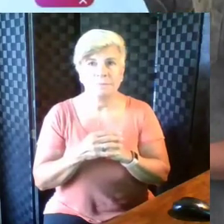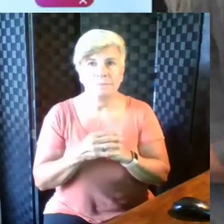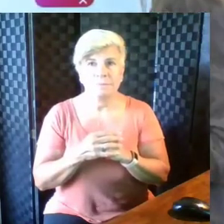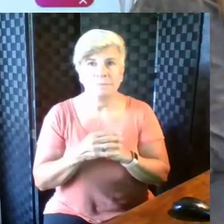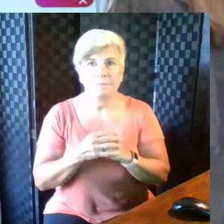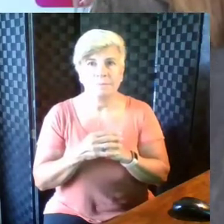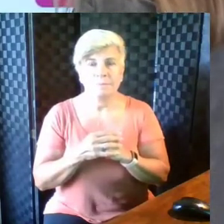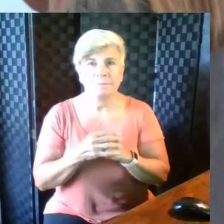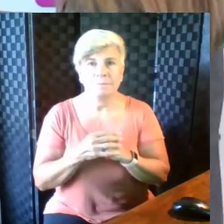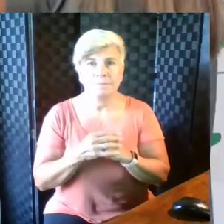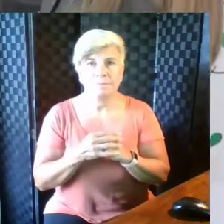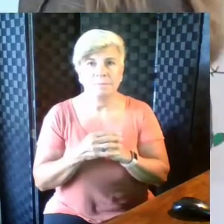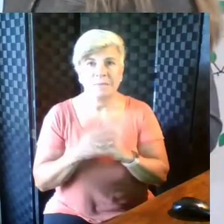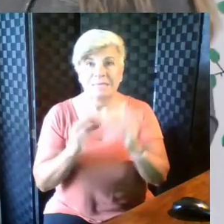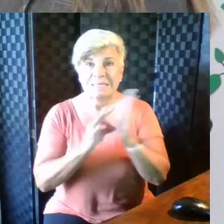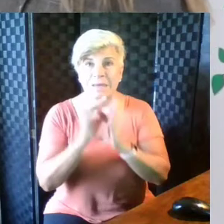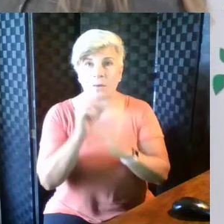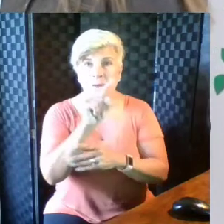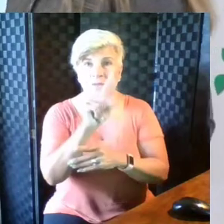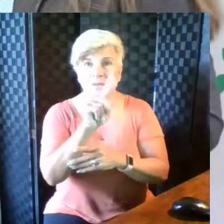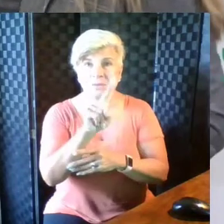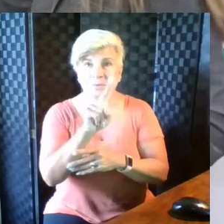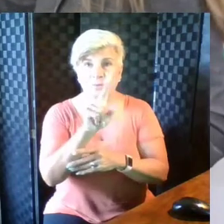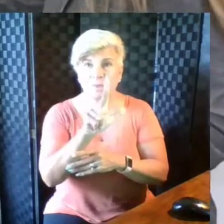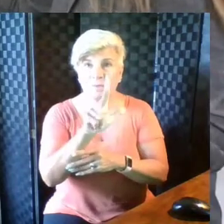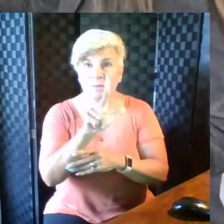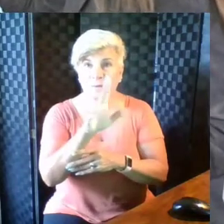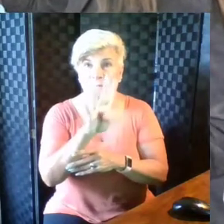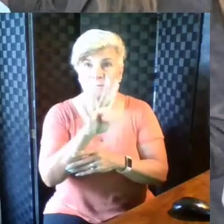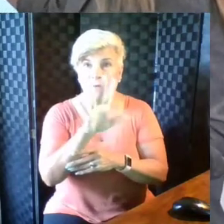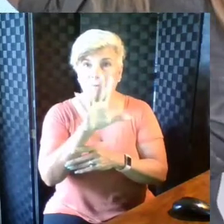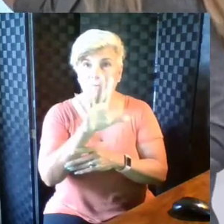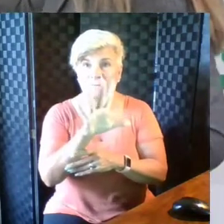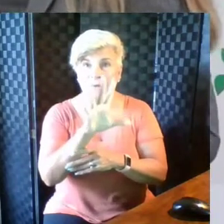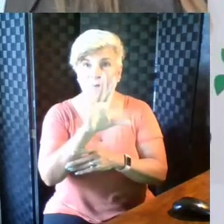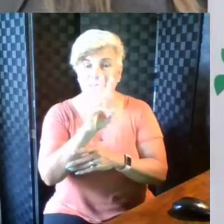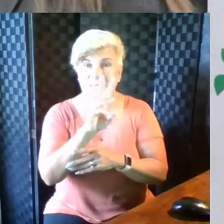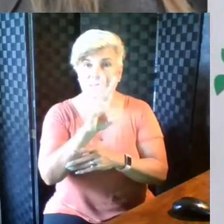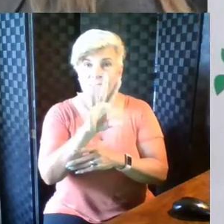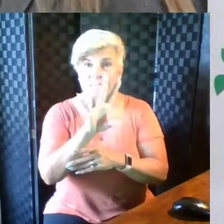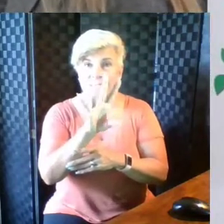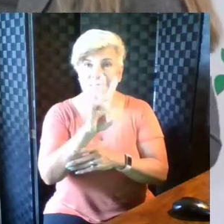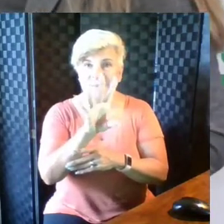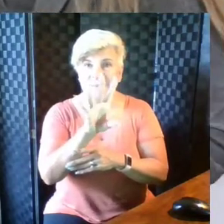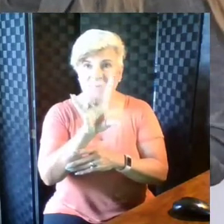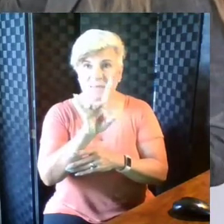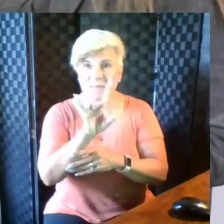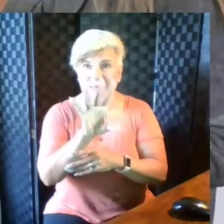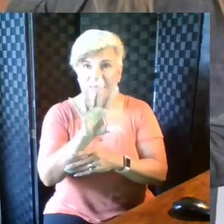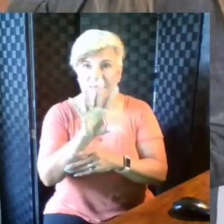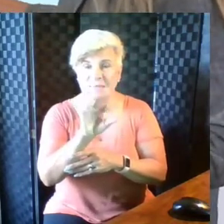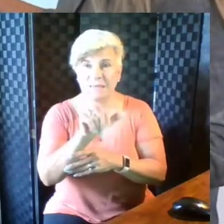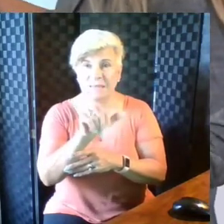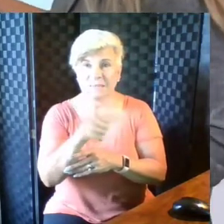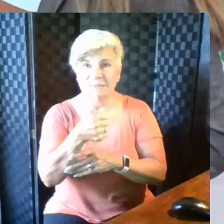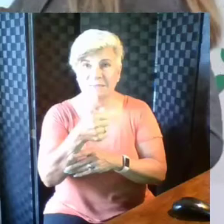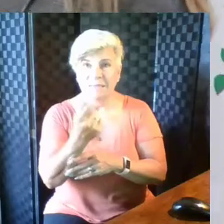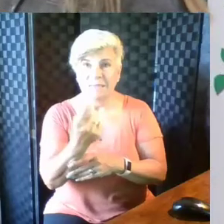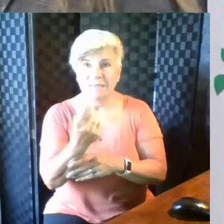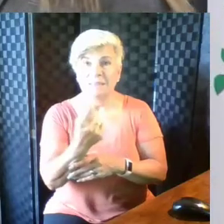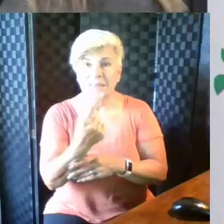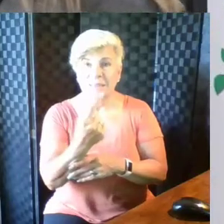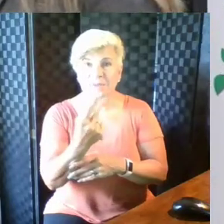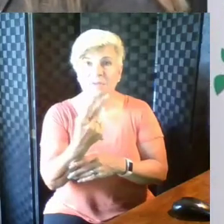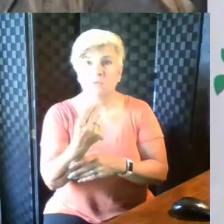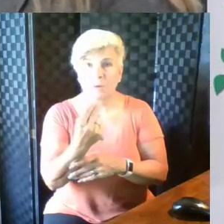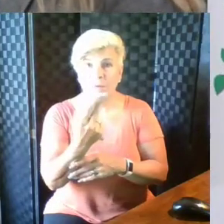Okay, let's count again. 1, 2, 3, 4, 5, 6, 7, 8, 9,